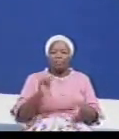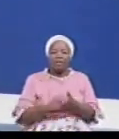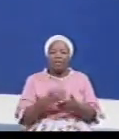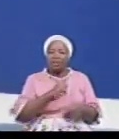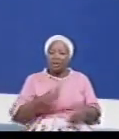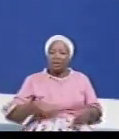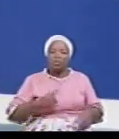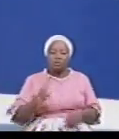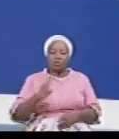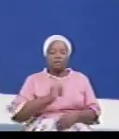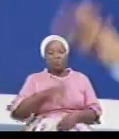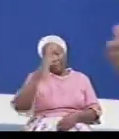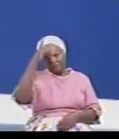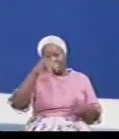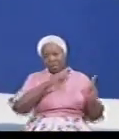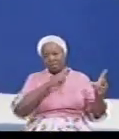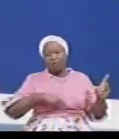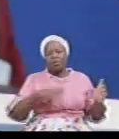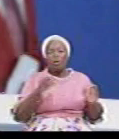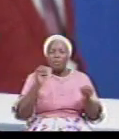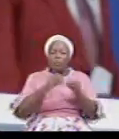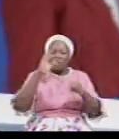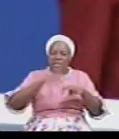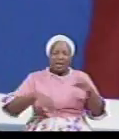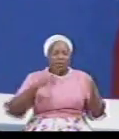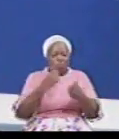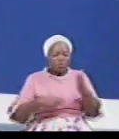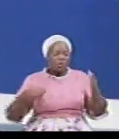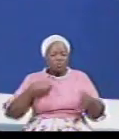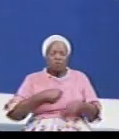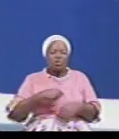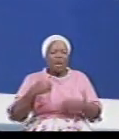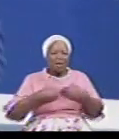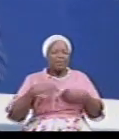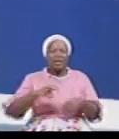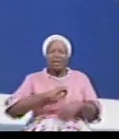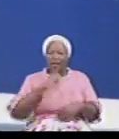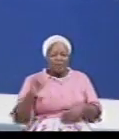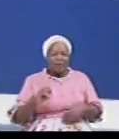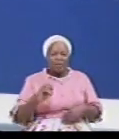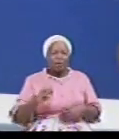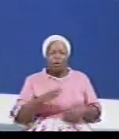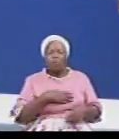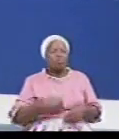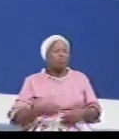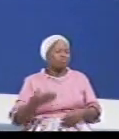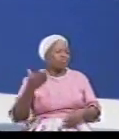beyond expectations. The Spirit of the Lord will be mighty upon him.